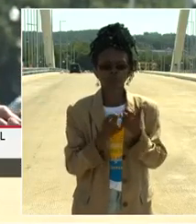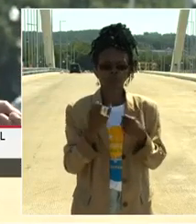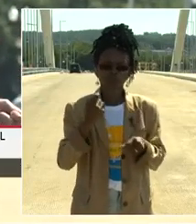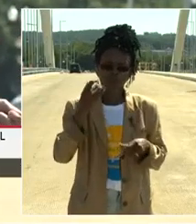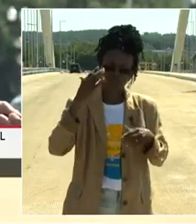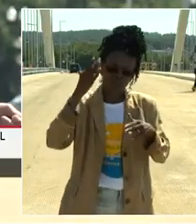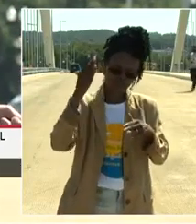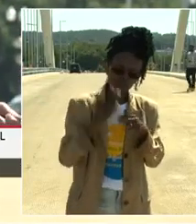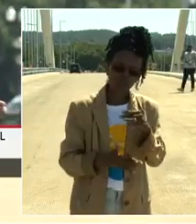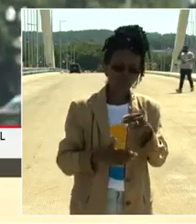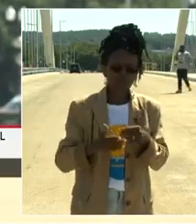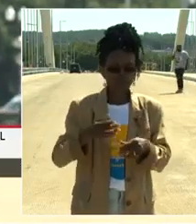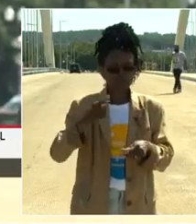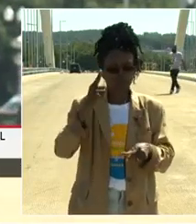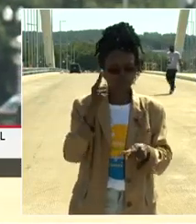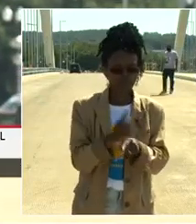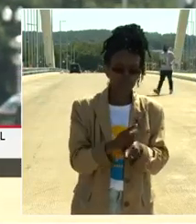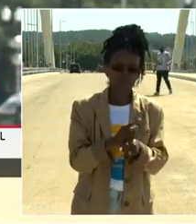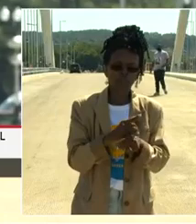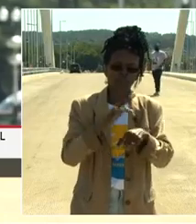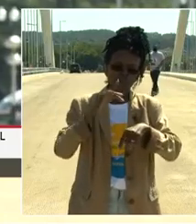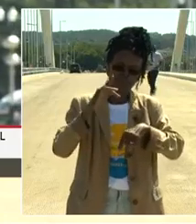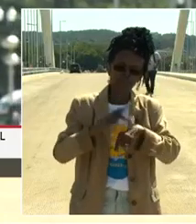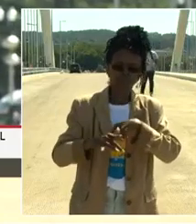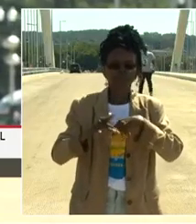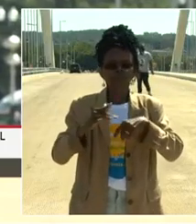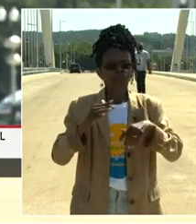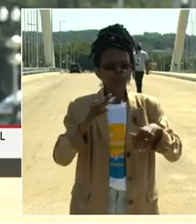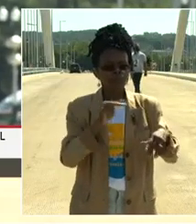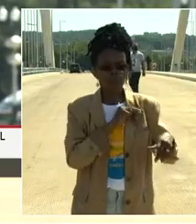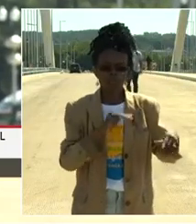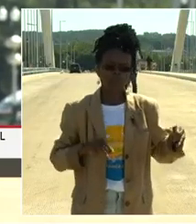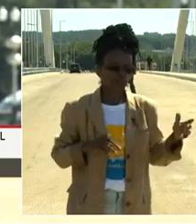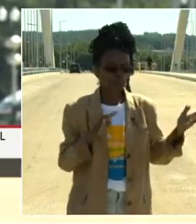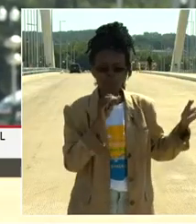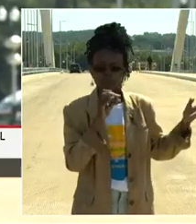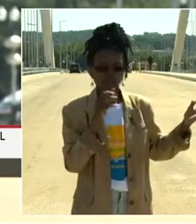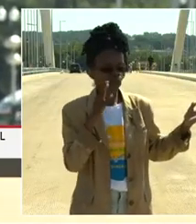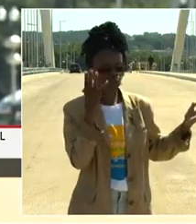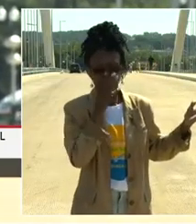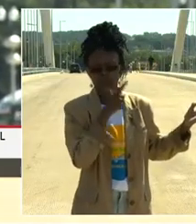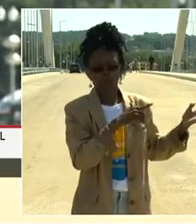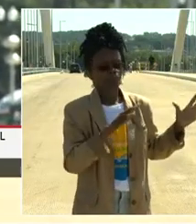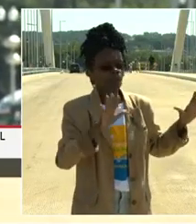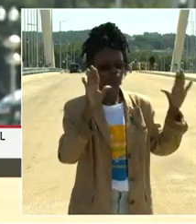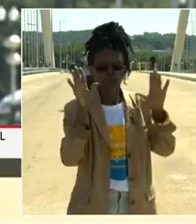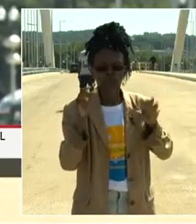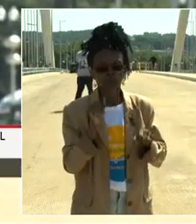done early. So Mayor Bowser, congratulations, and thank you for your leadership and hard work on this.